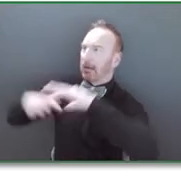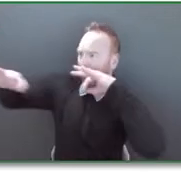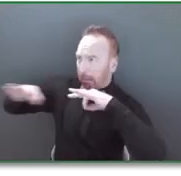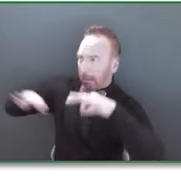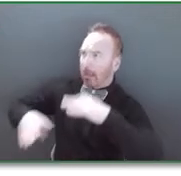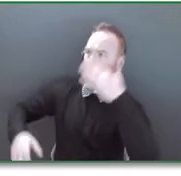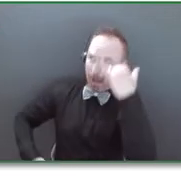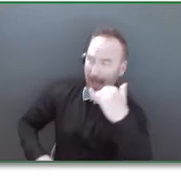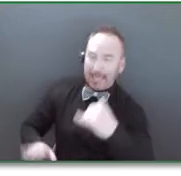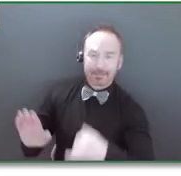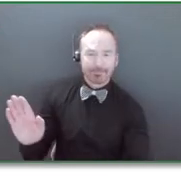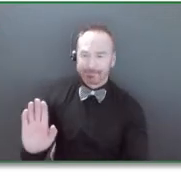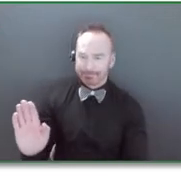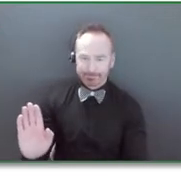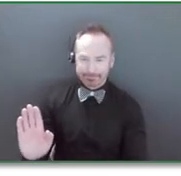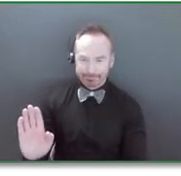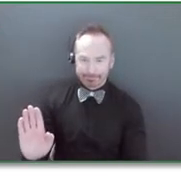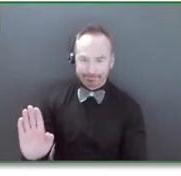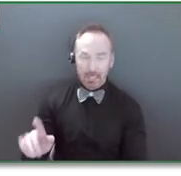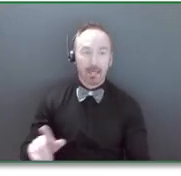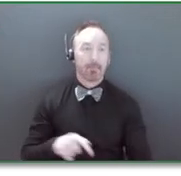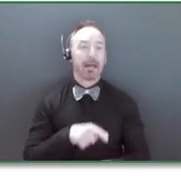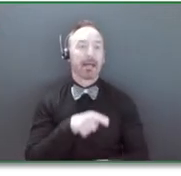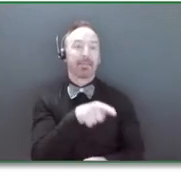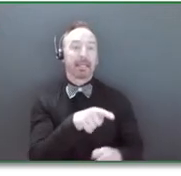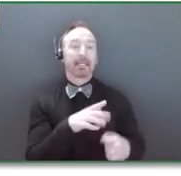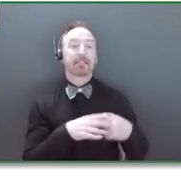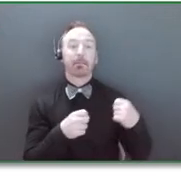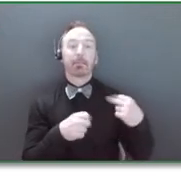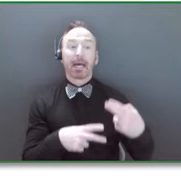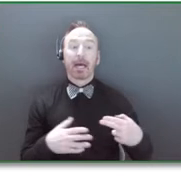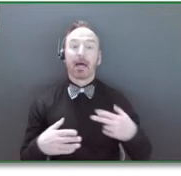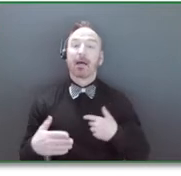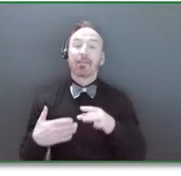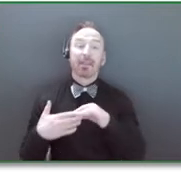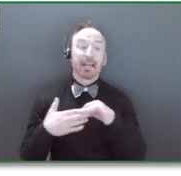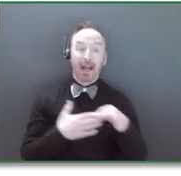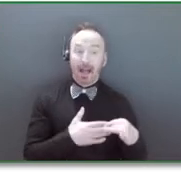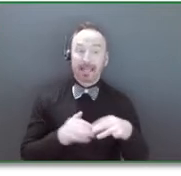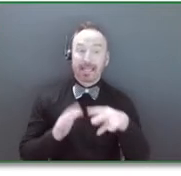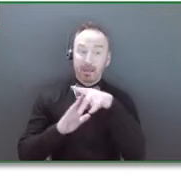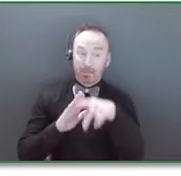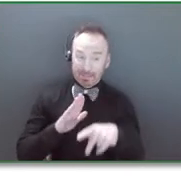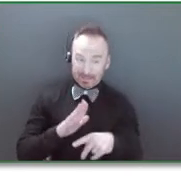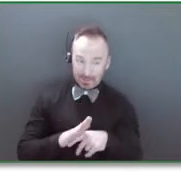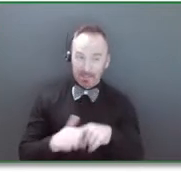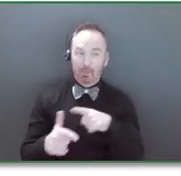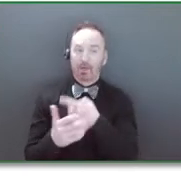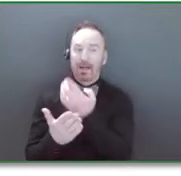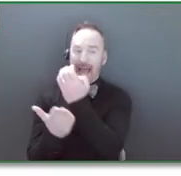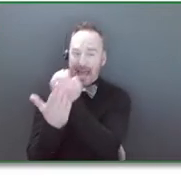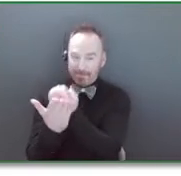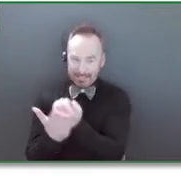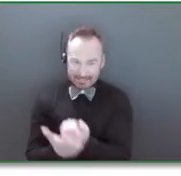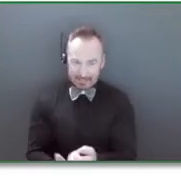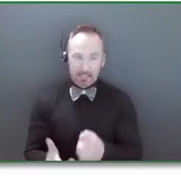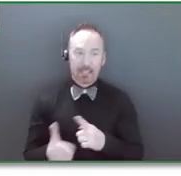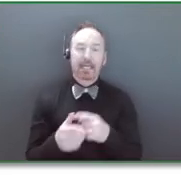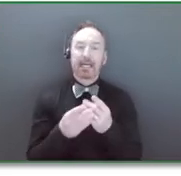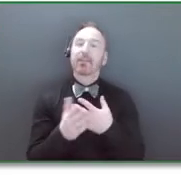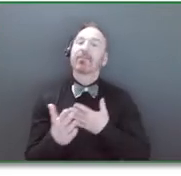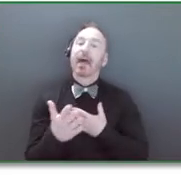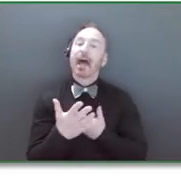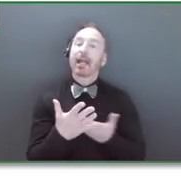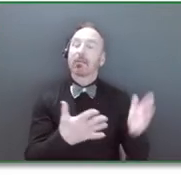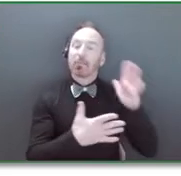The guiding principles for the workshop were evidence-based, solution-focused, and co-creation. It was no good